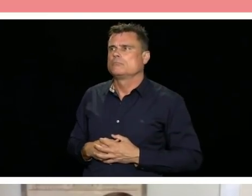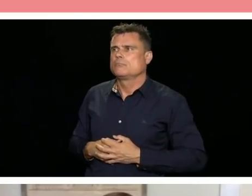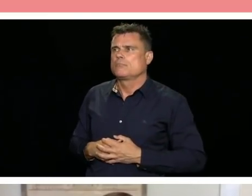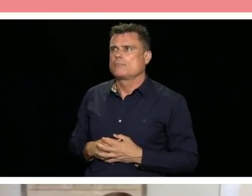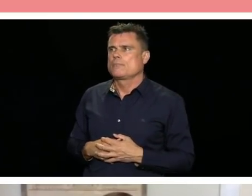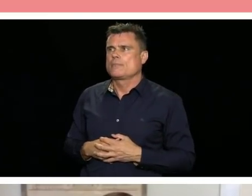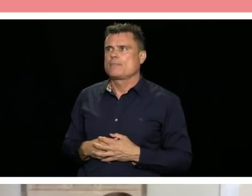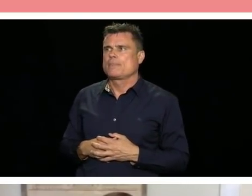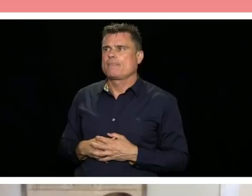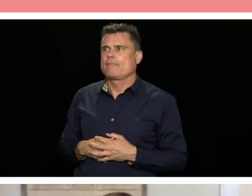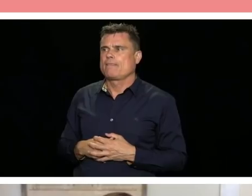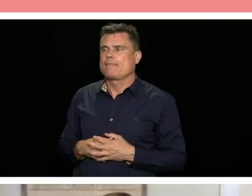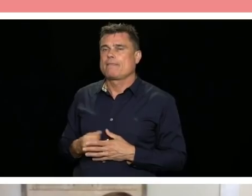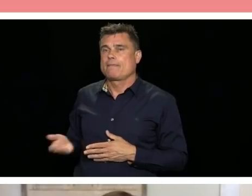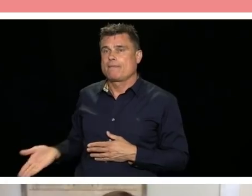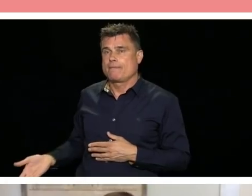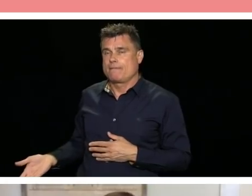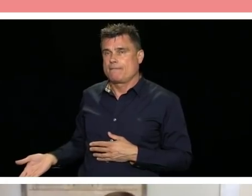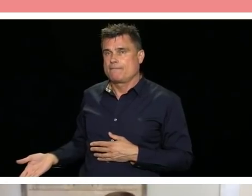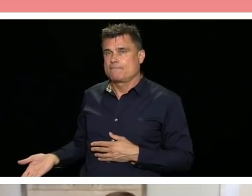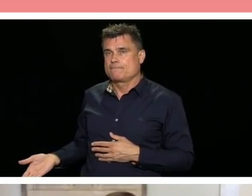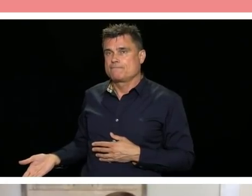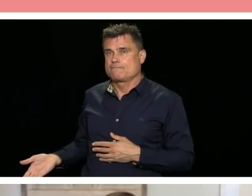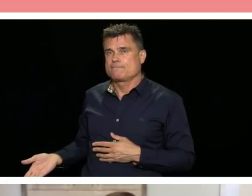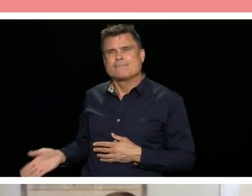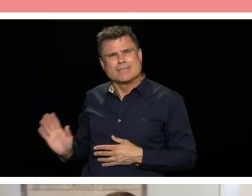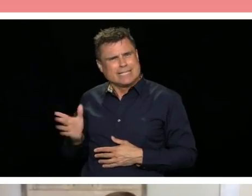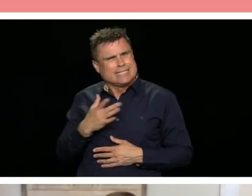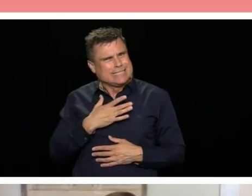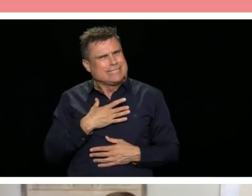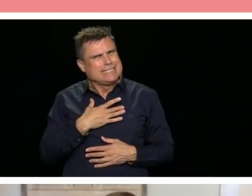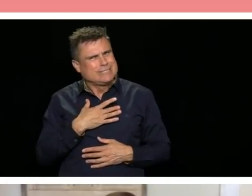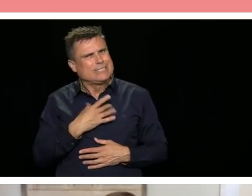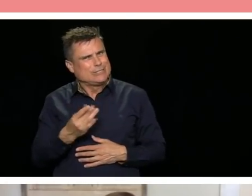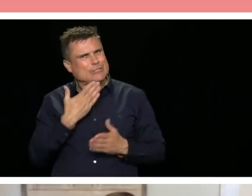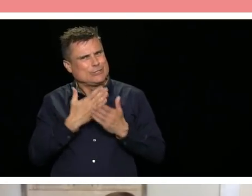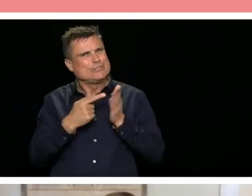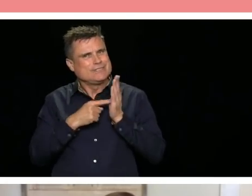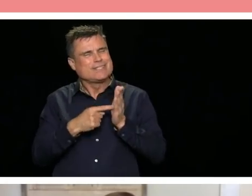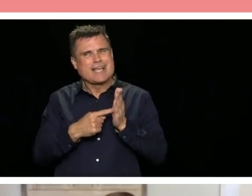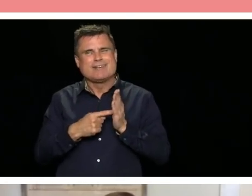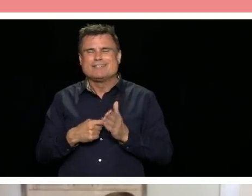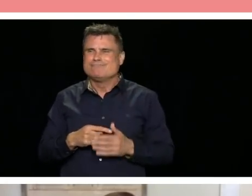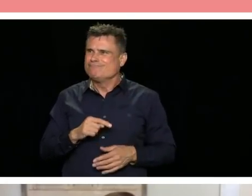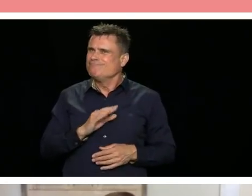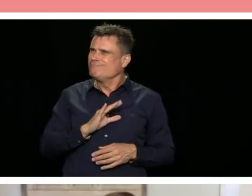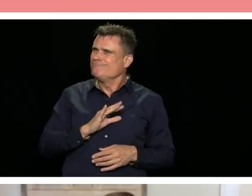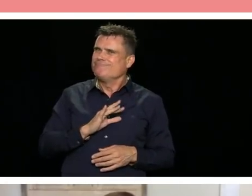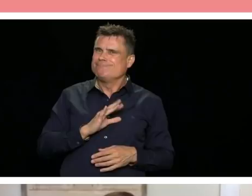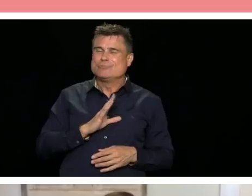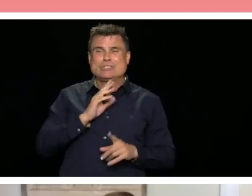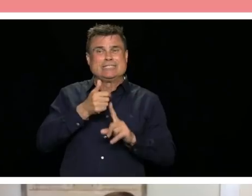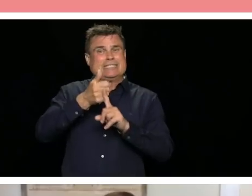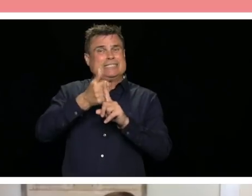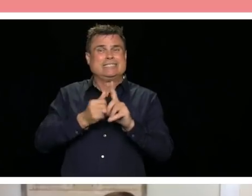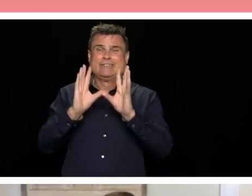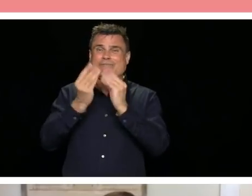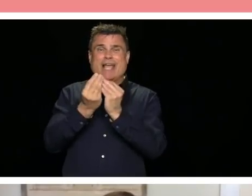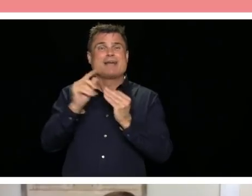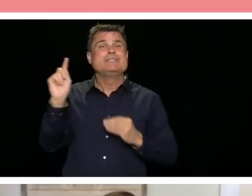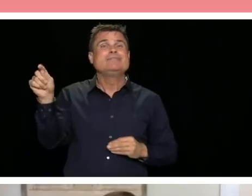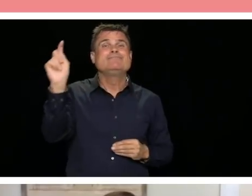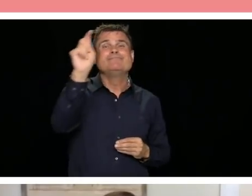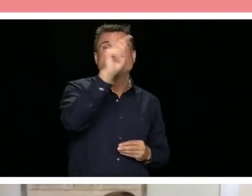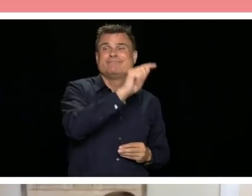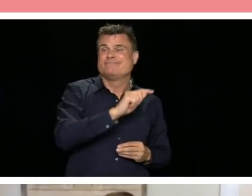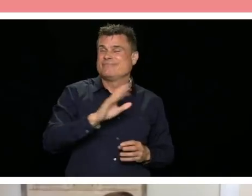it's families that will have to make that determination. And I chickened out as well. I told my granddaughter she had to do her own